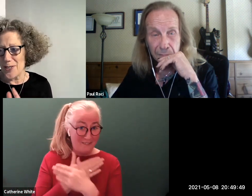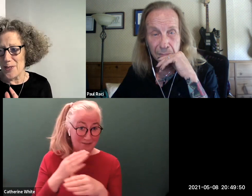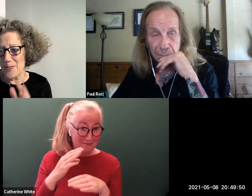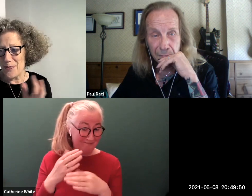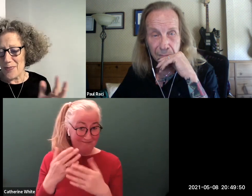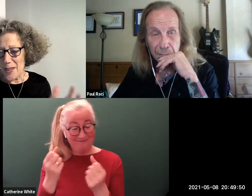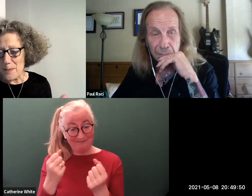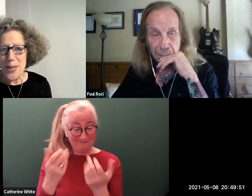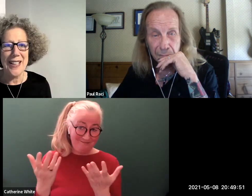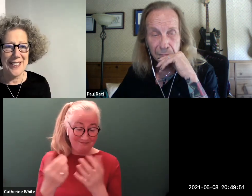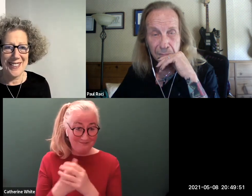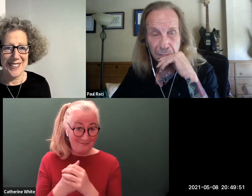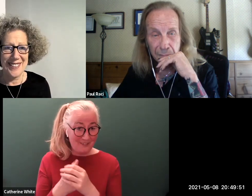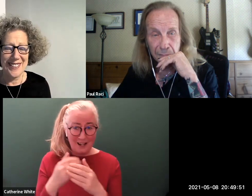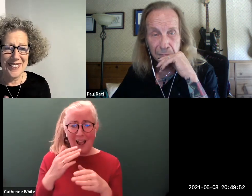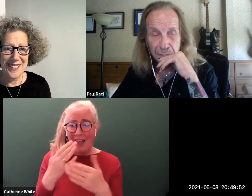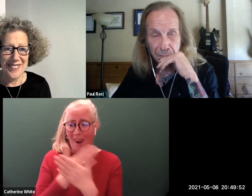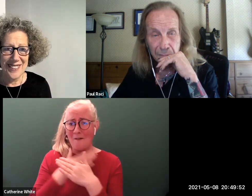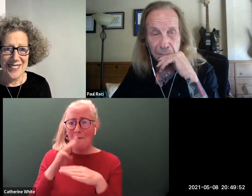far bigger.